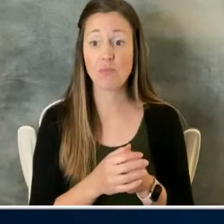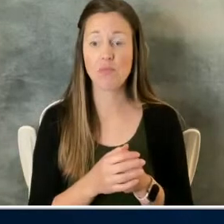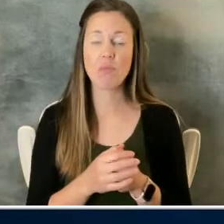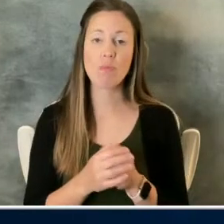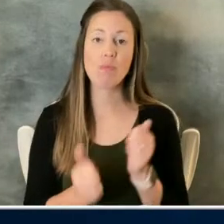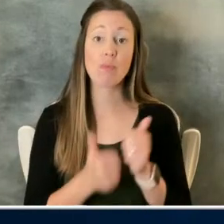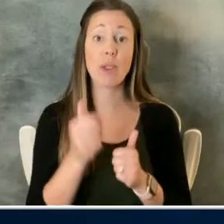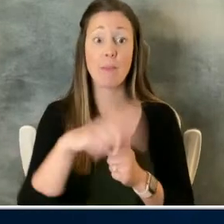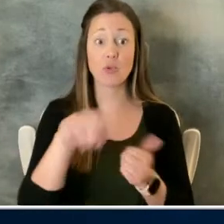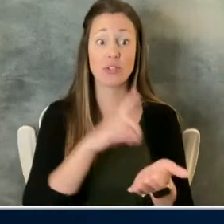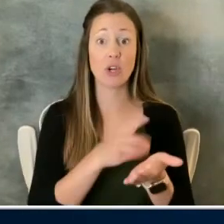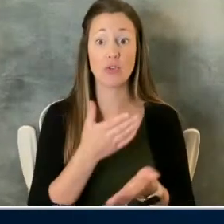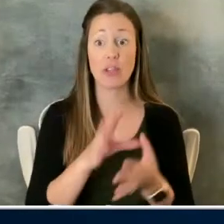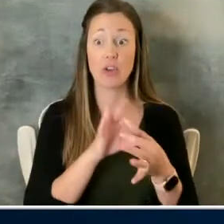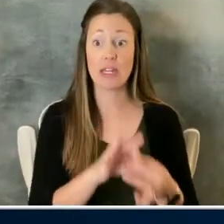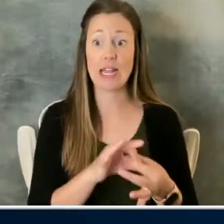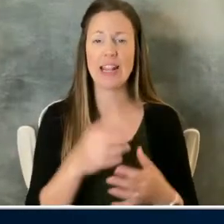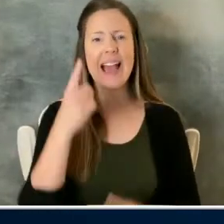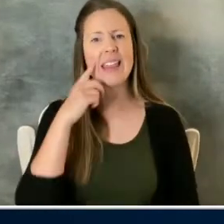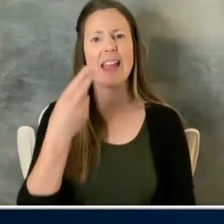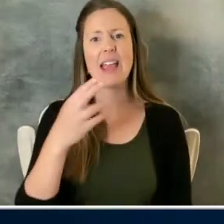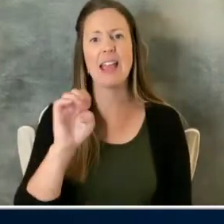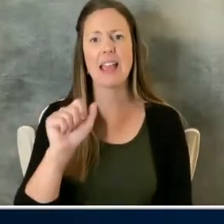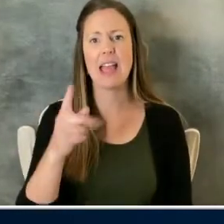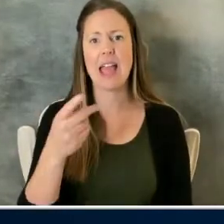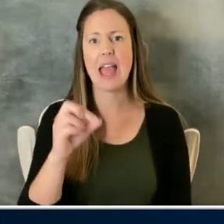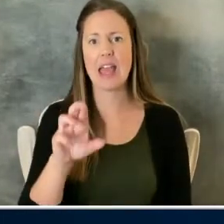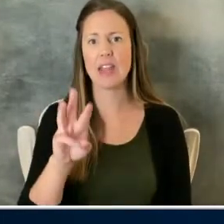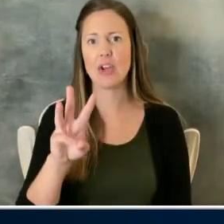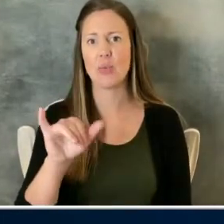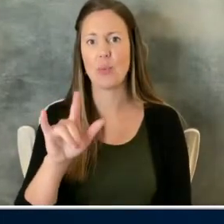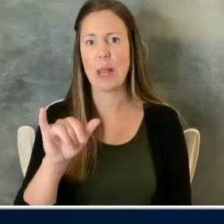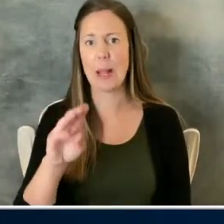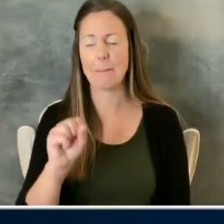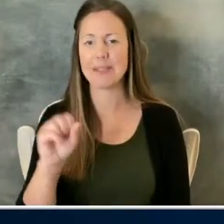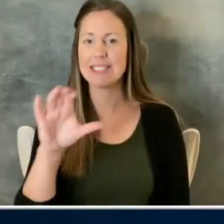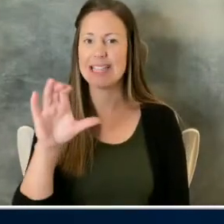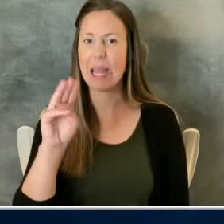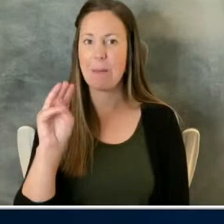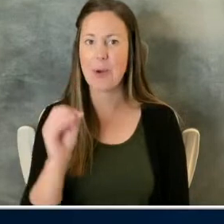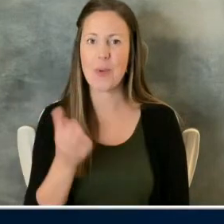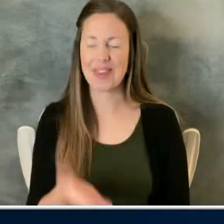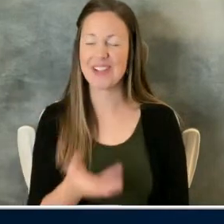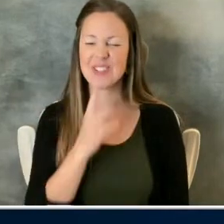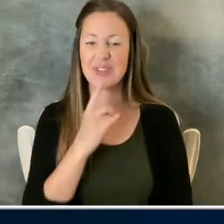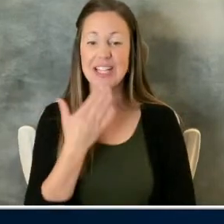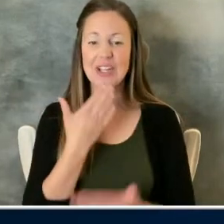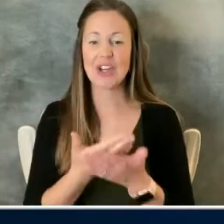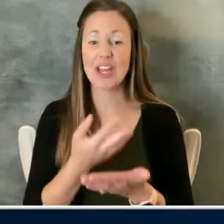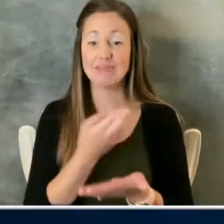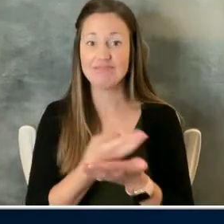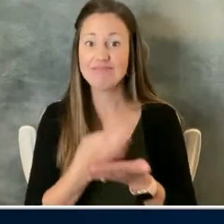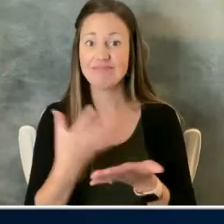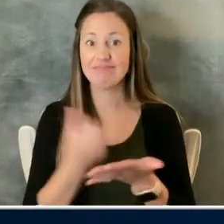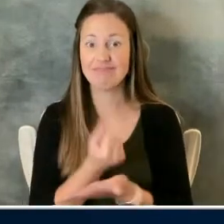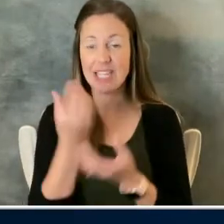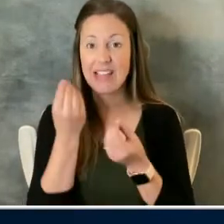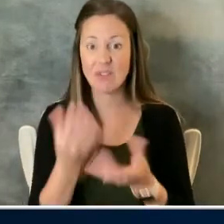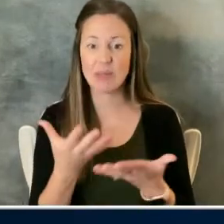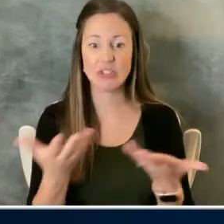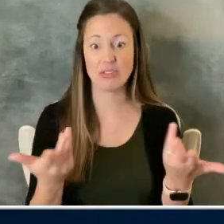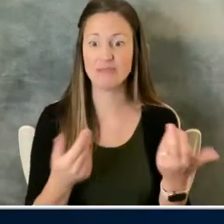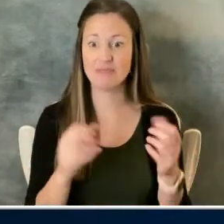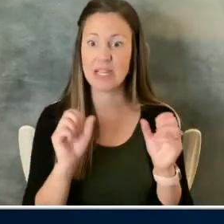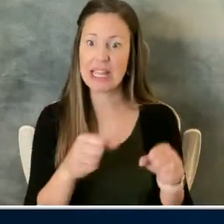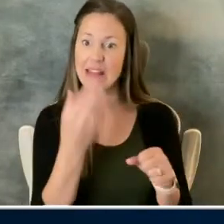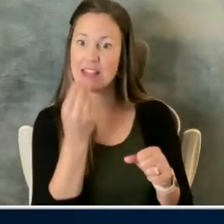Heather Williams is the CMO there, so I think there's some good sources of information. Yeah. You can probably tell you more specific about what's going to happen. I think that public health department would be a great